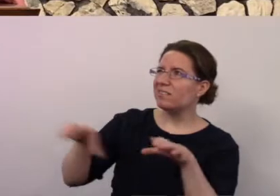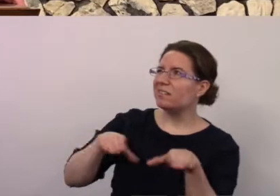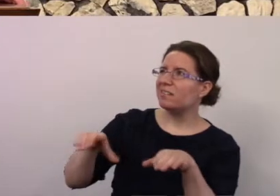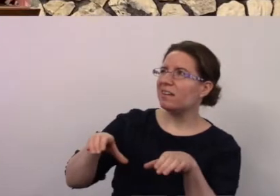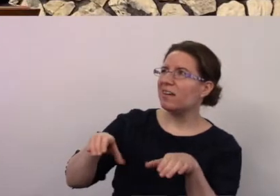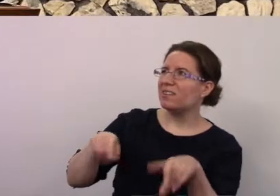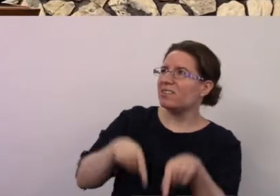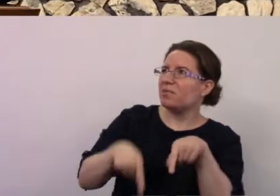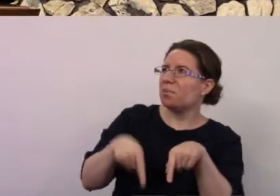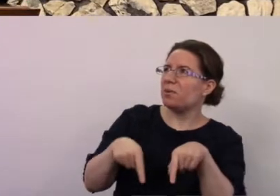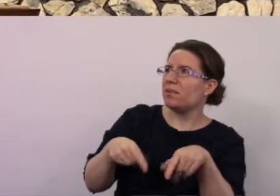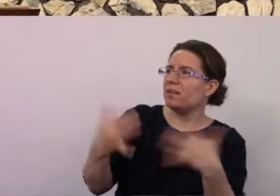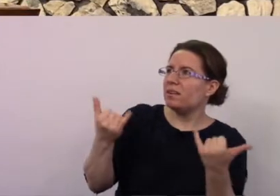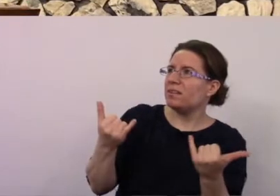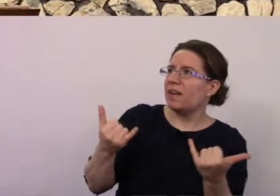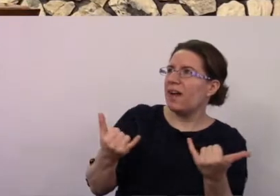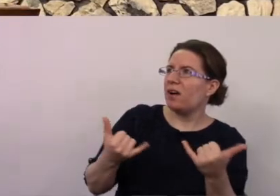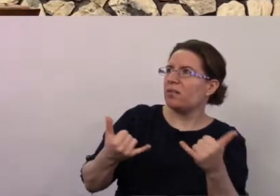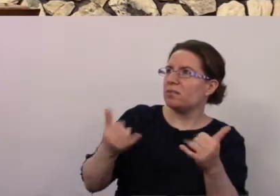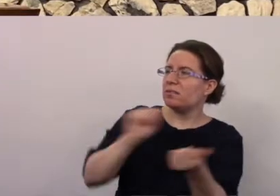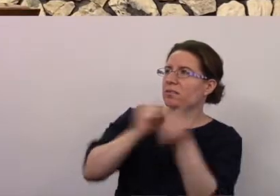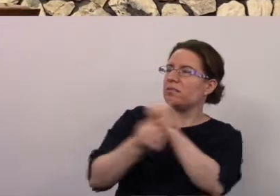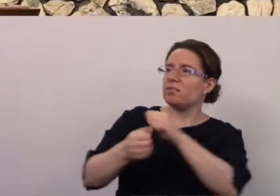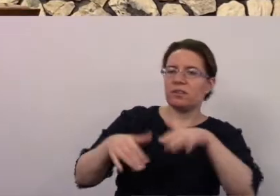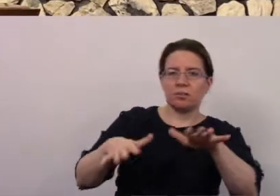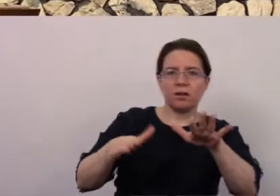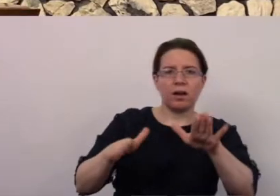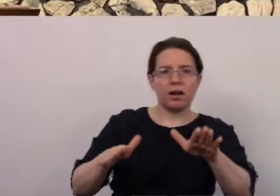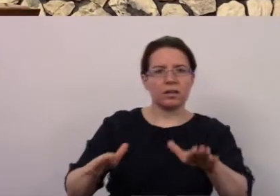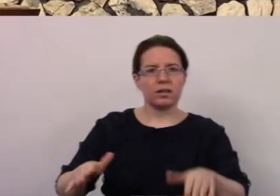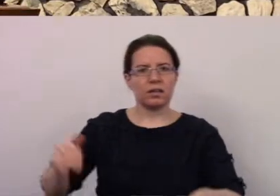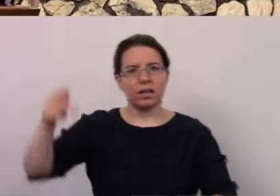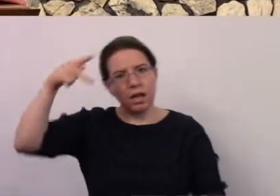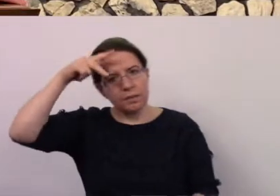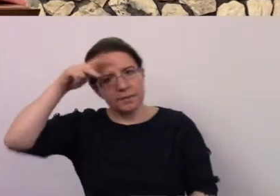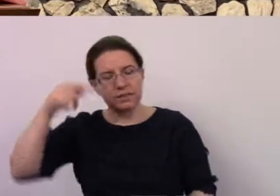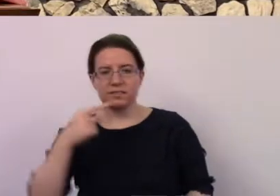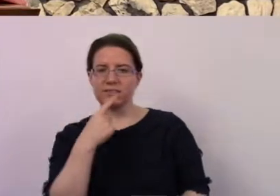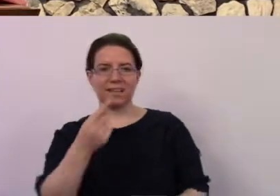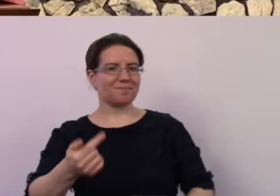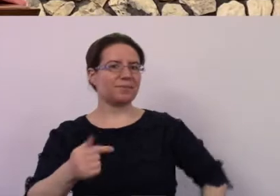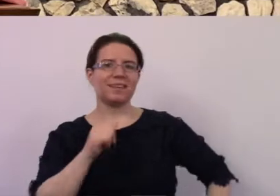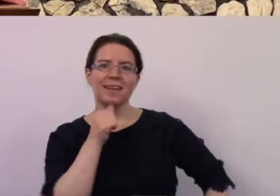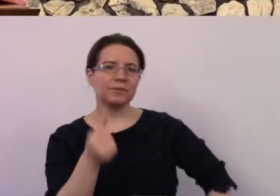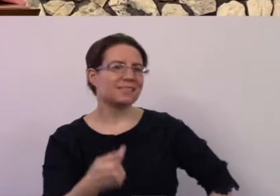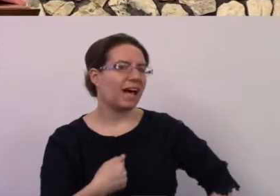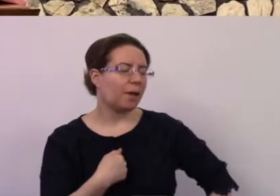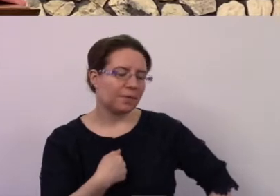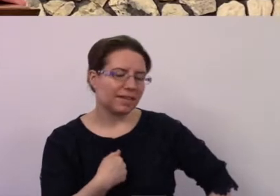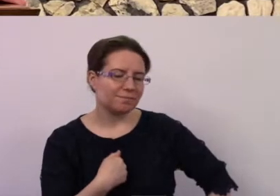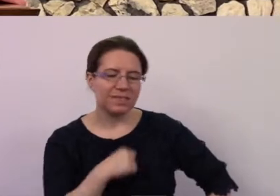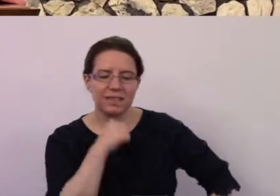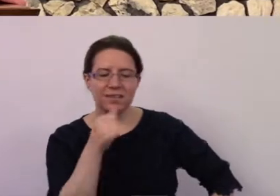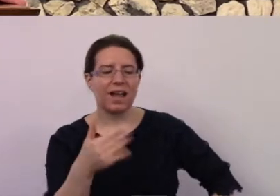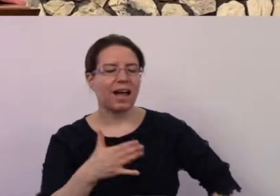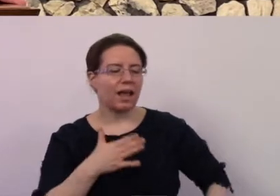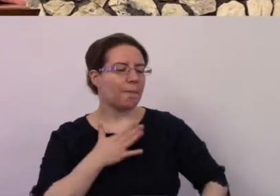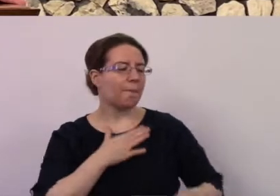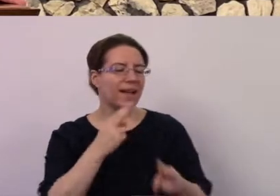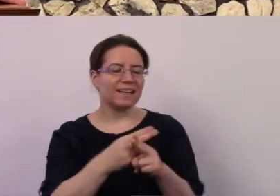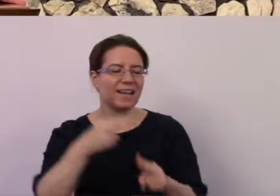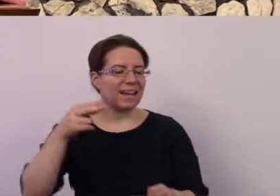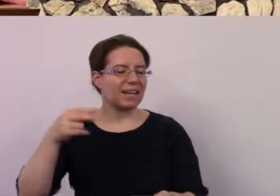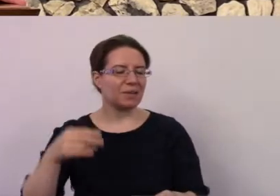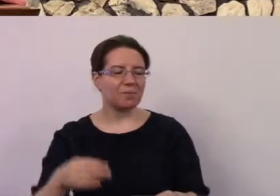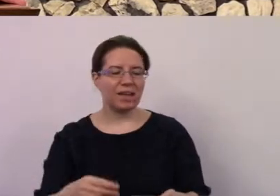walk? How did he do this? Was it by some your own power or your own holiness? Peter said, no, it wasn't by anything that I can